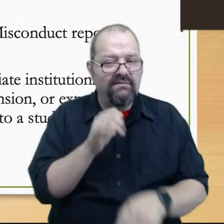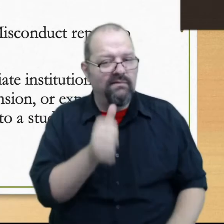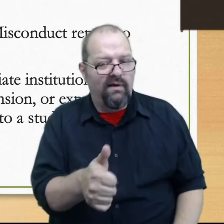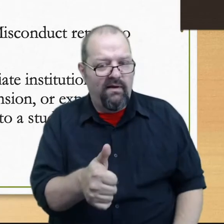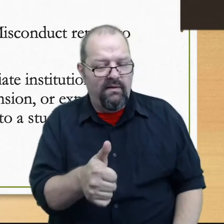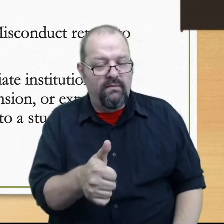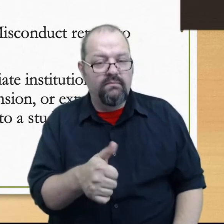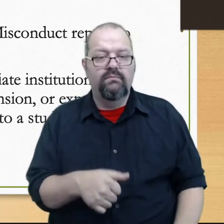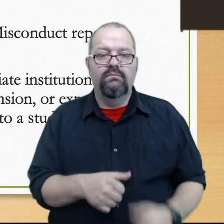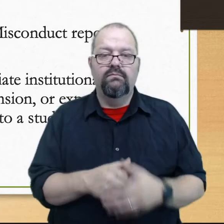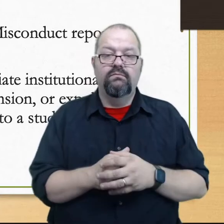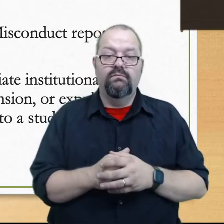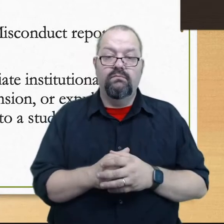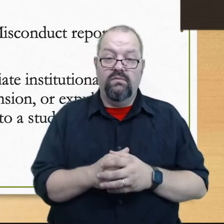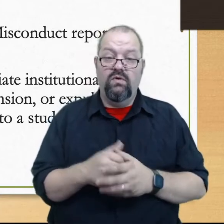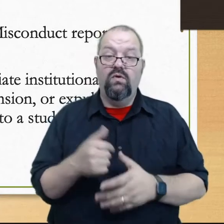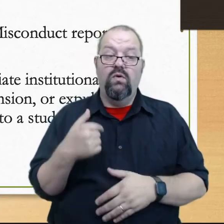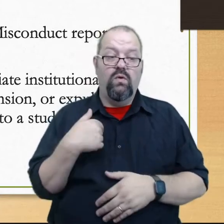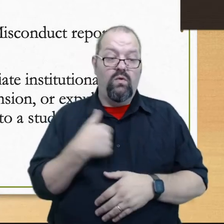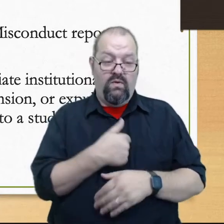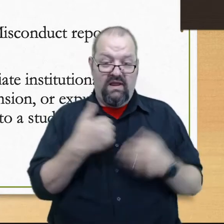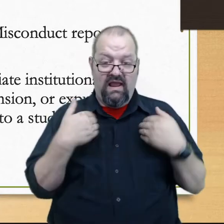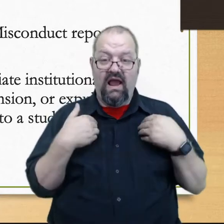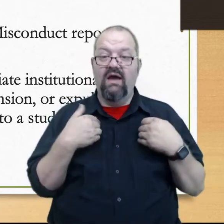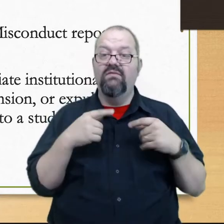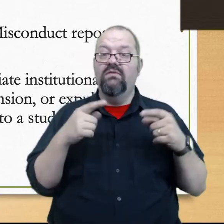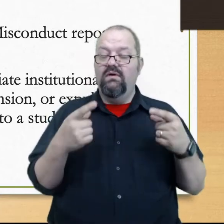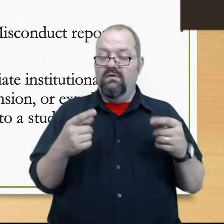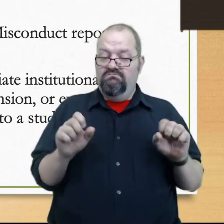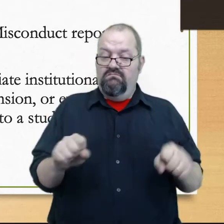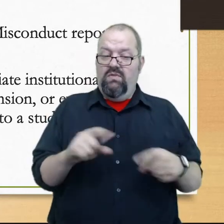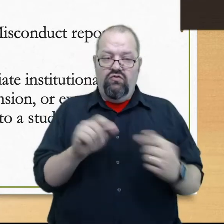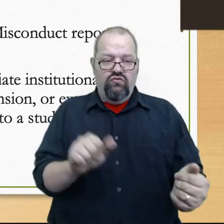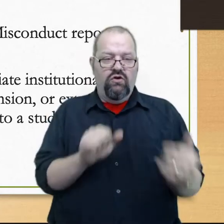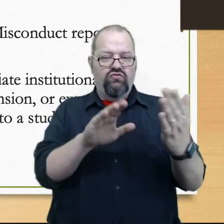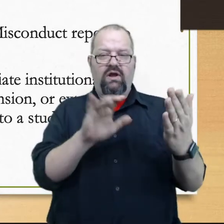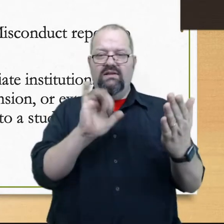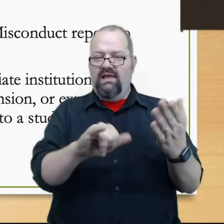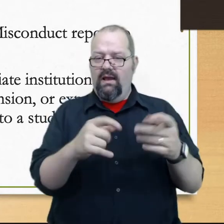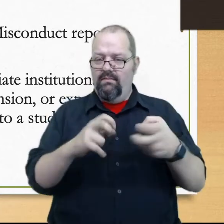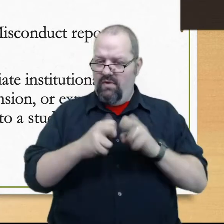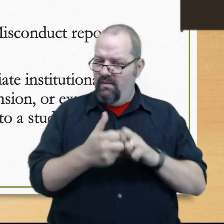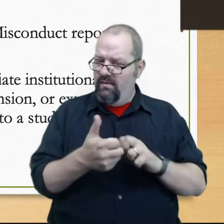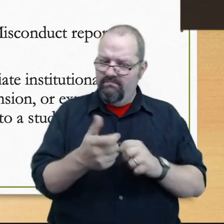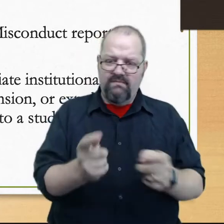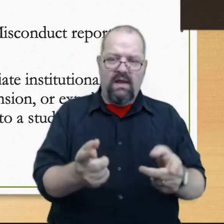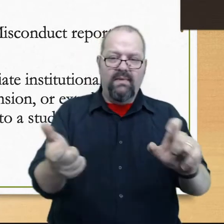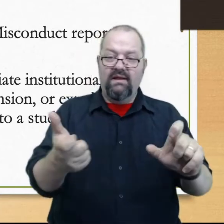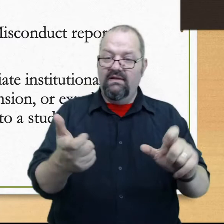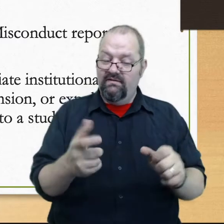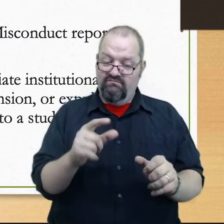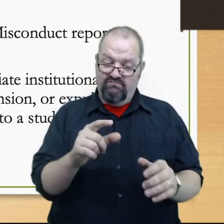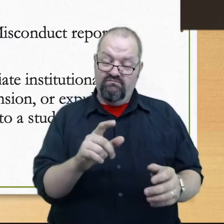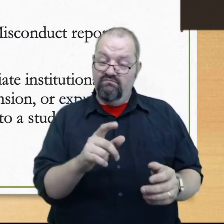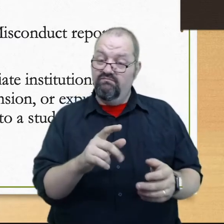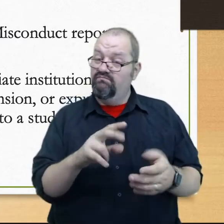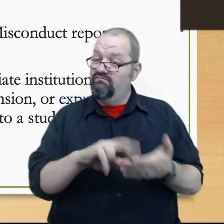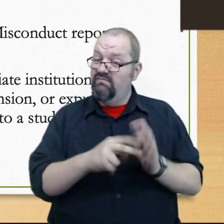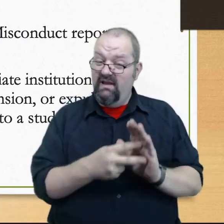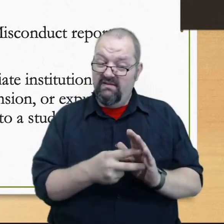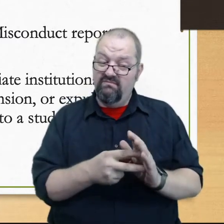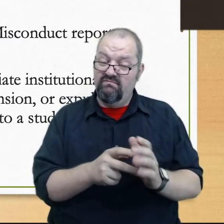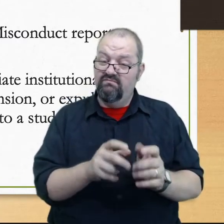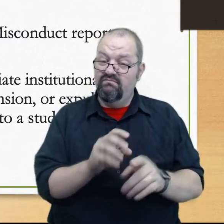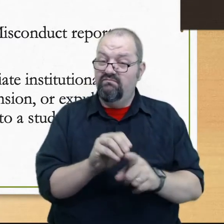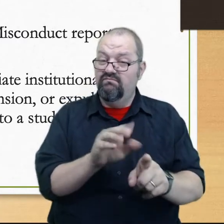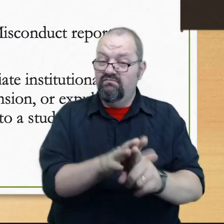faculty have the autonomy to address the incident directly and immediately. This includes any grade implications. In plain